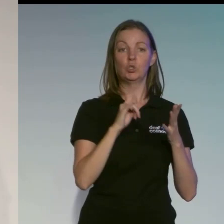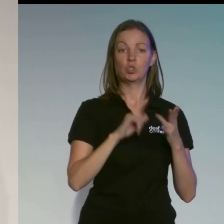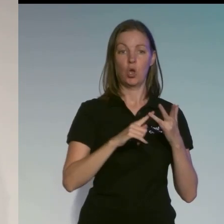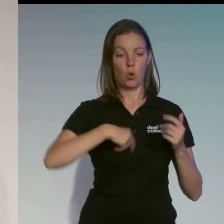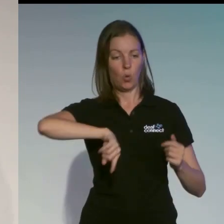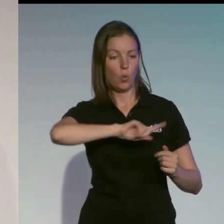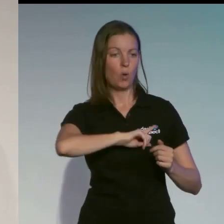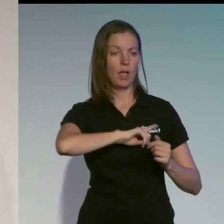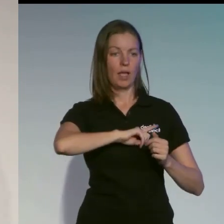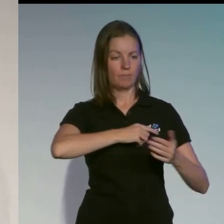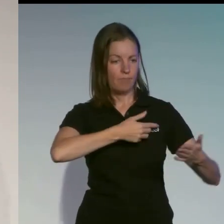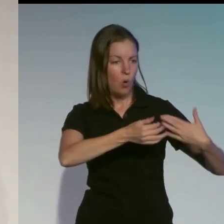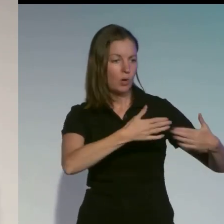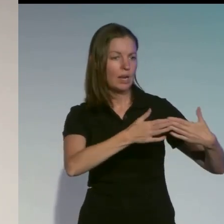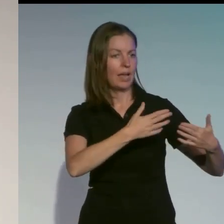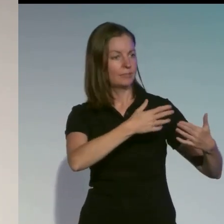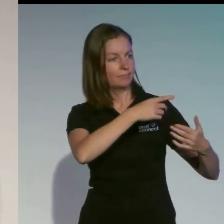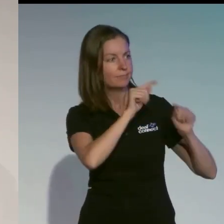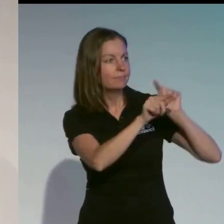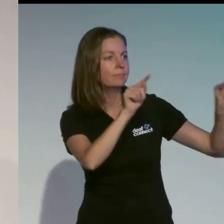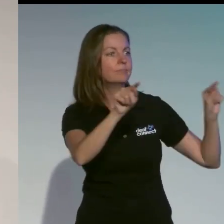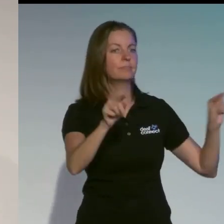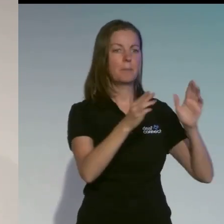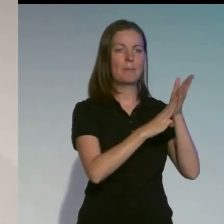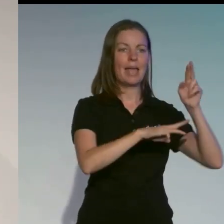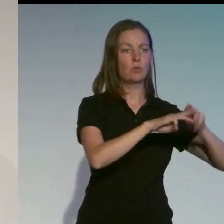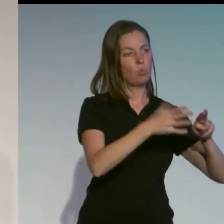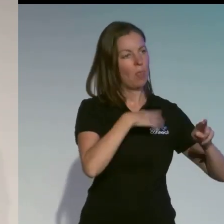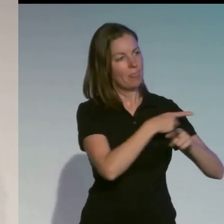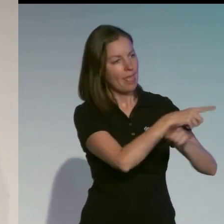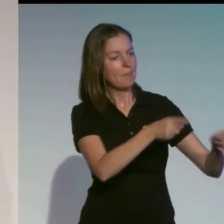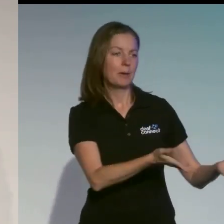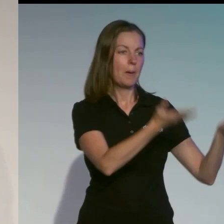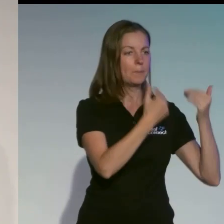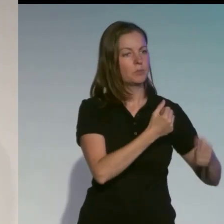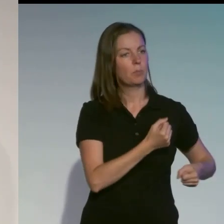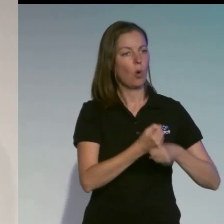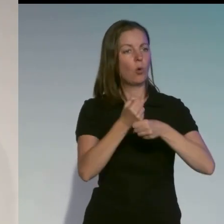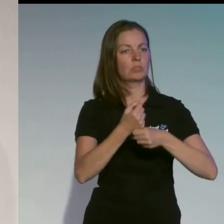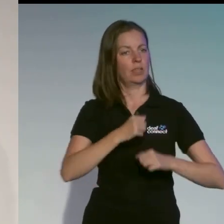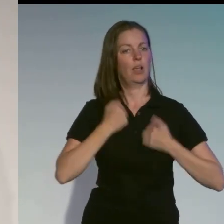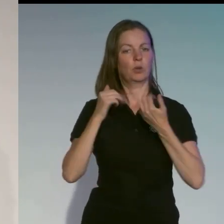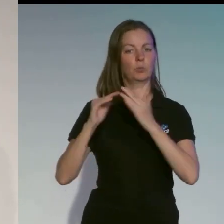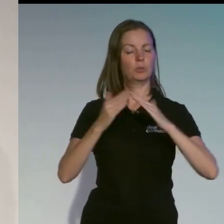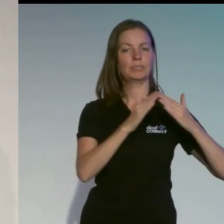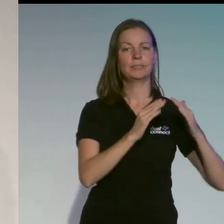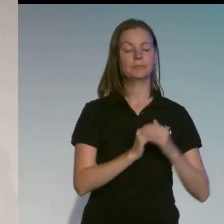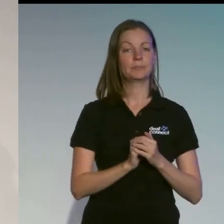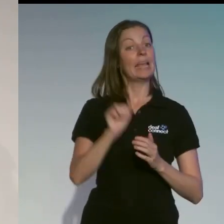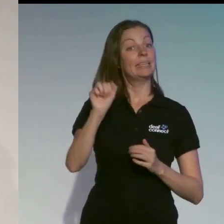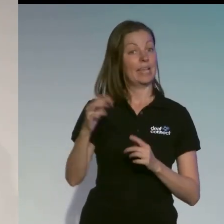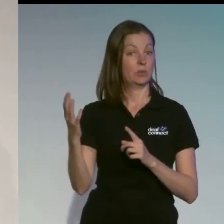organizing the parents to support the community member. However, like even we won the case,